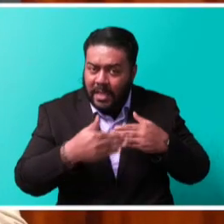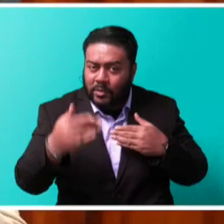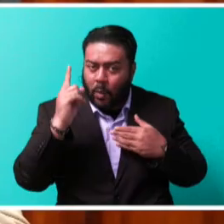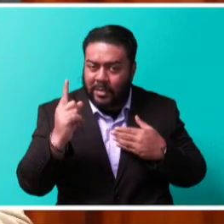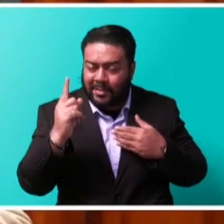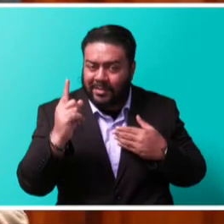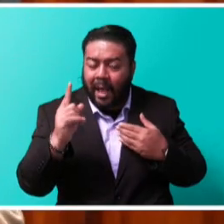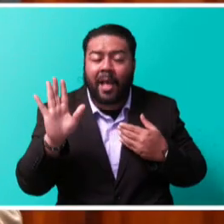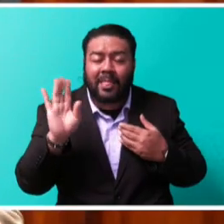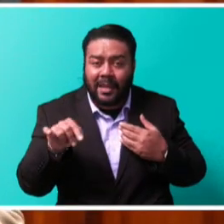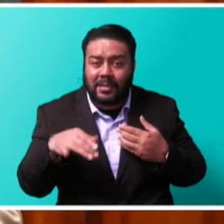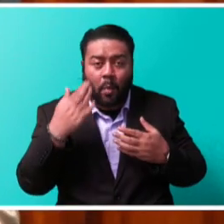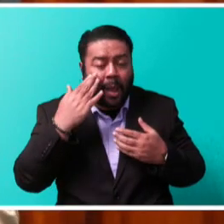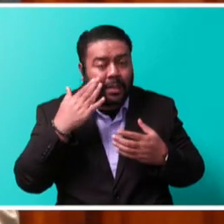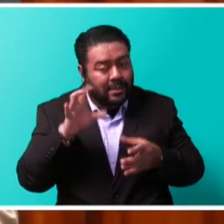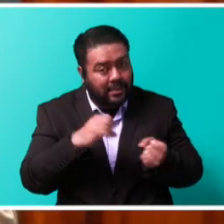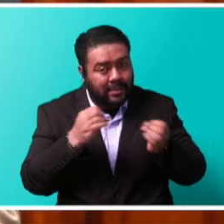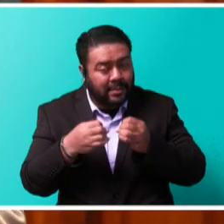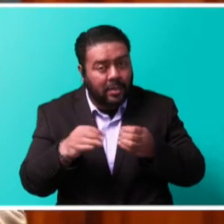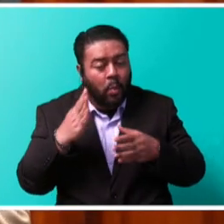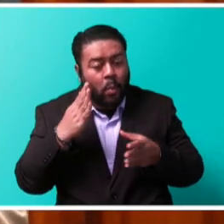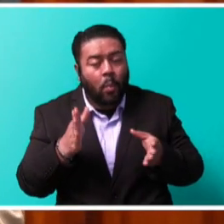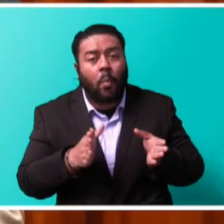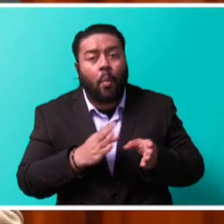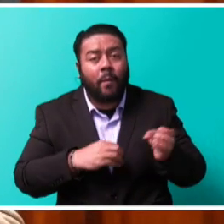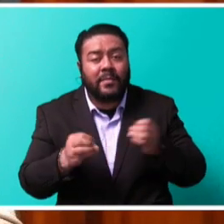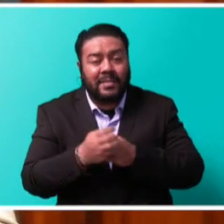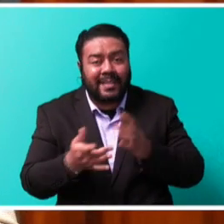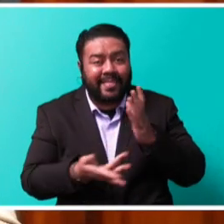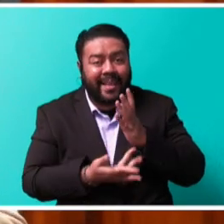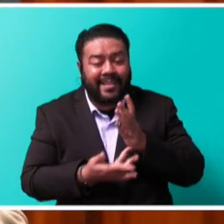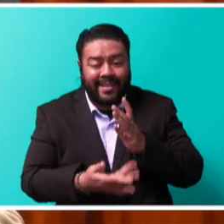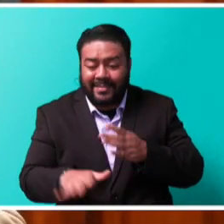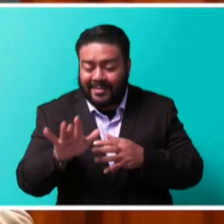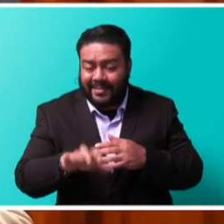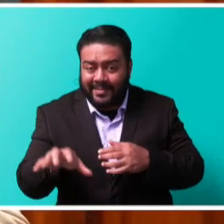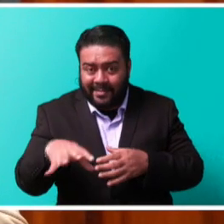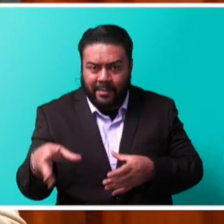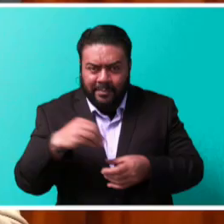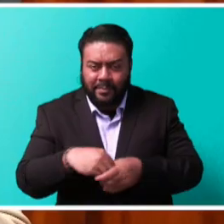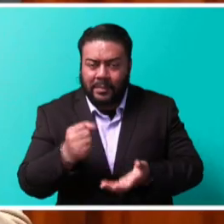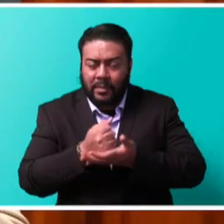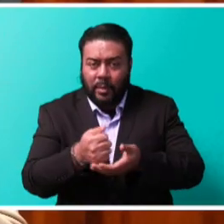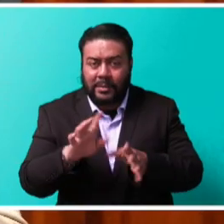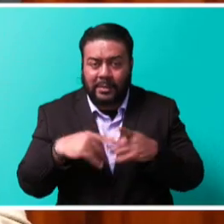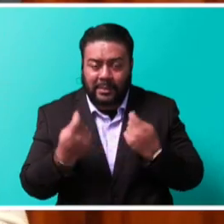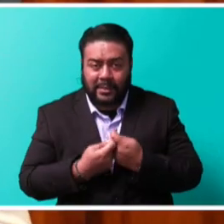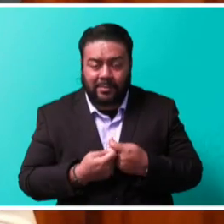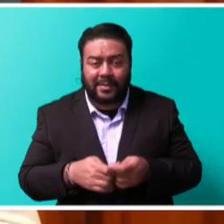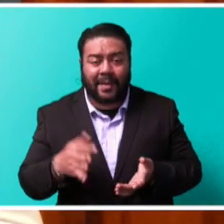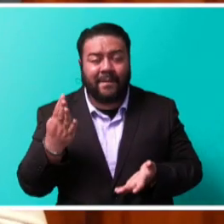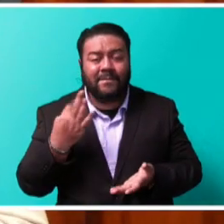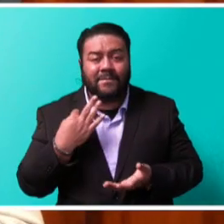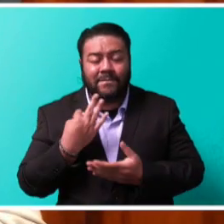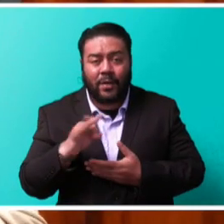The awareness sessions involved operational forestry officers, technical divisions, corporate support teams, and forestry